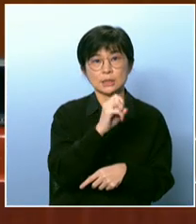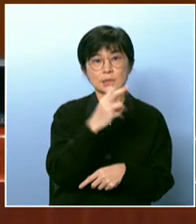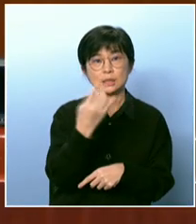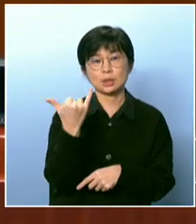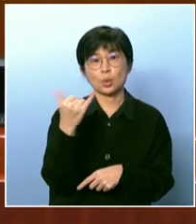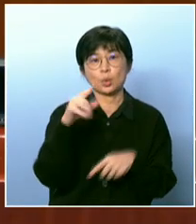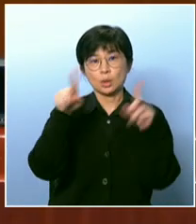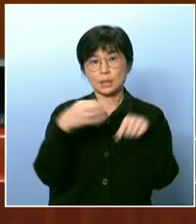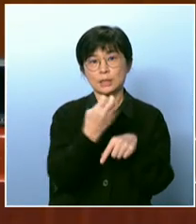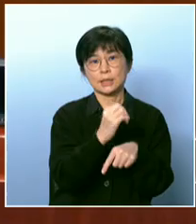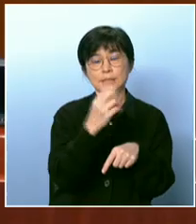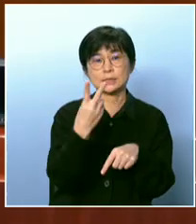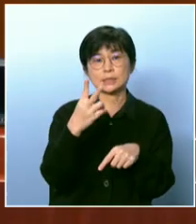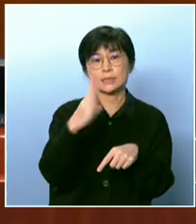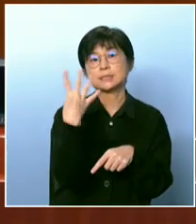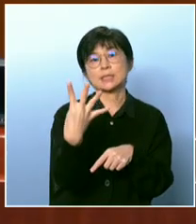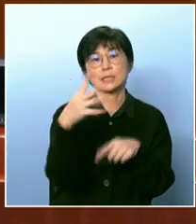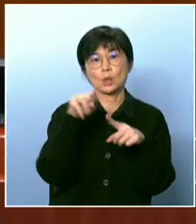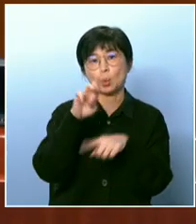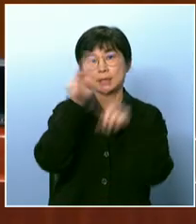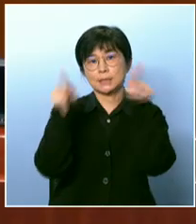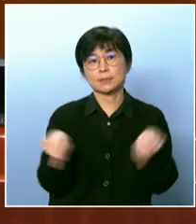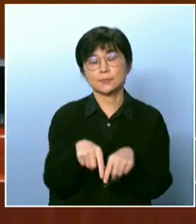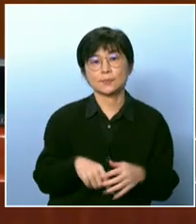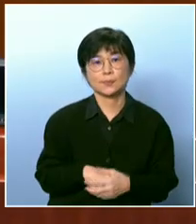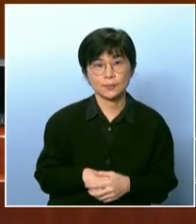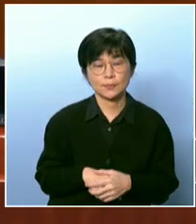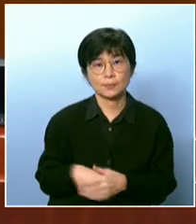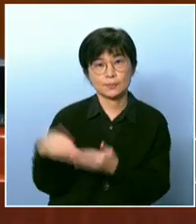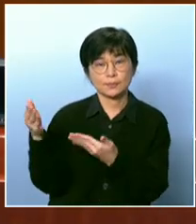members to refer to LC paper number CB brackets